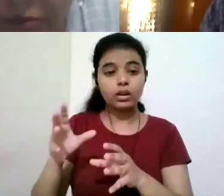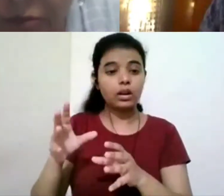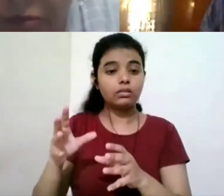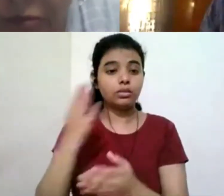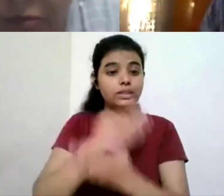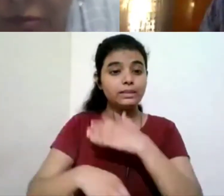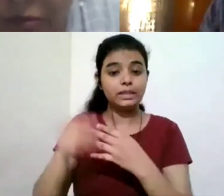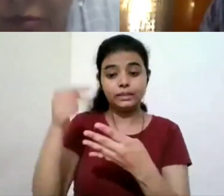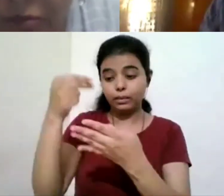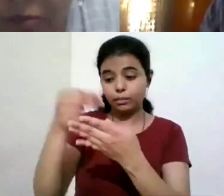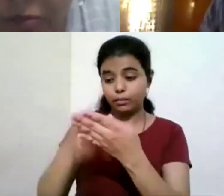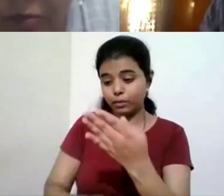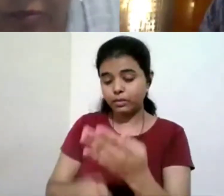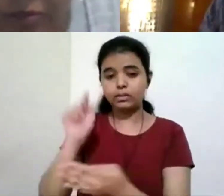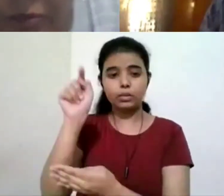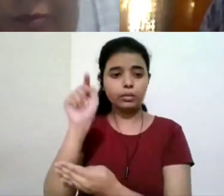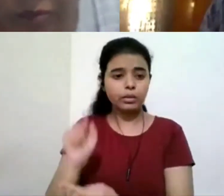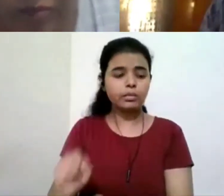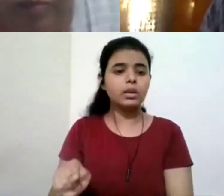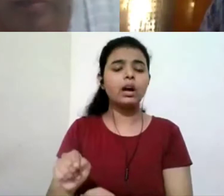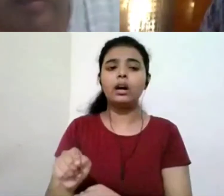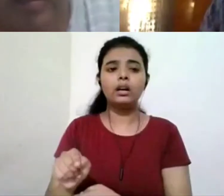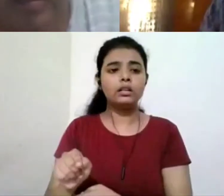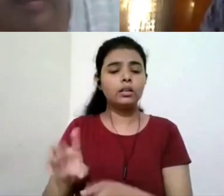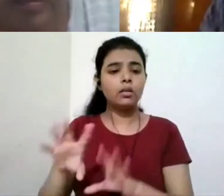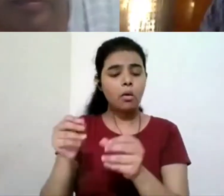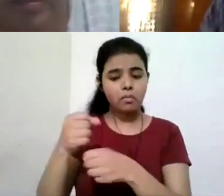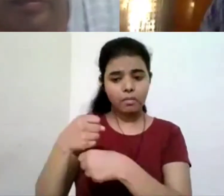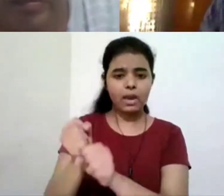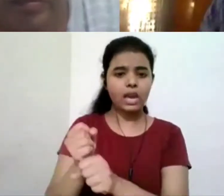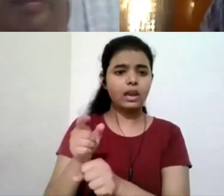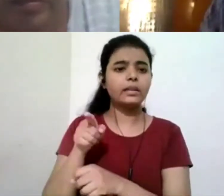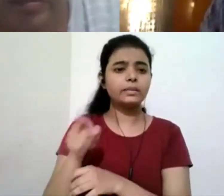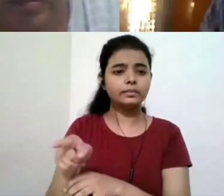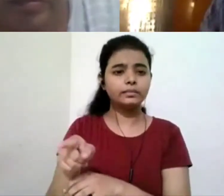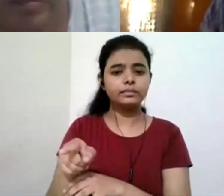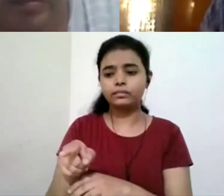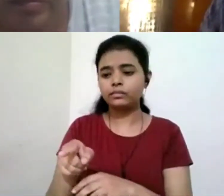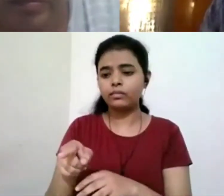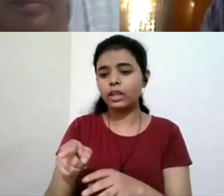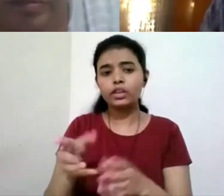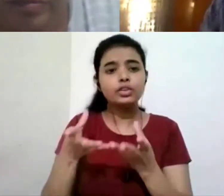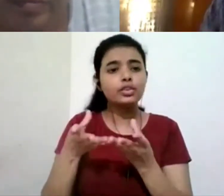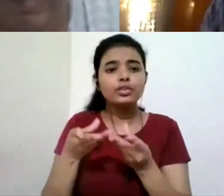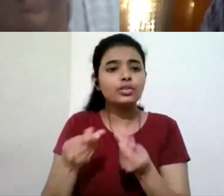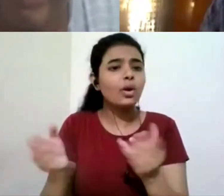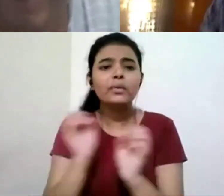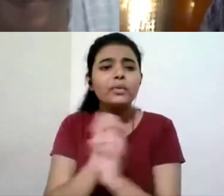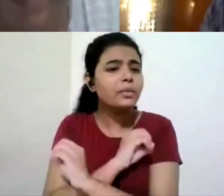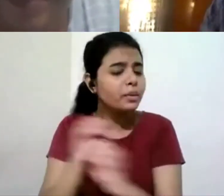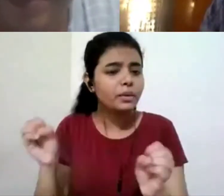criteria, it is rather than solving anything, they are